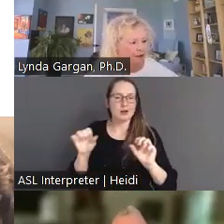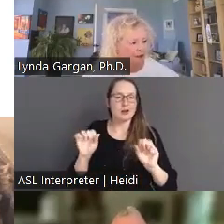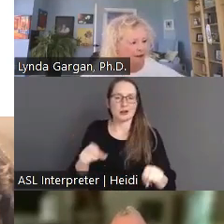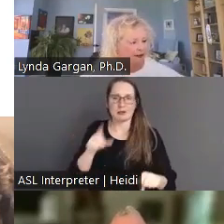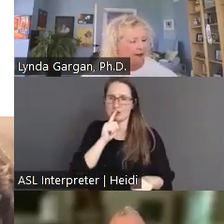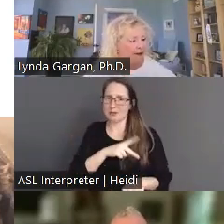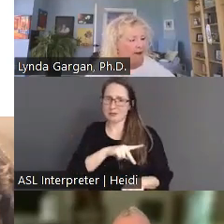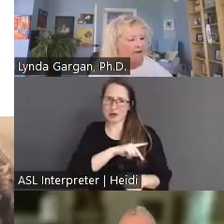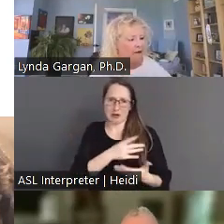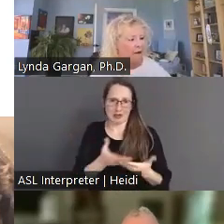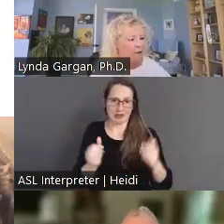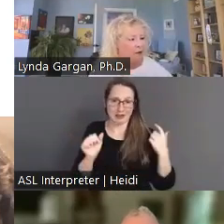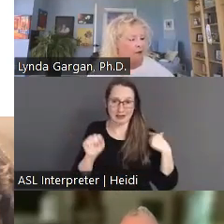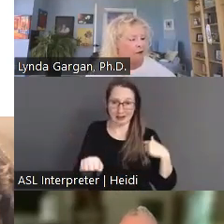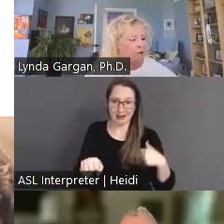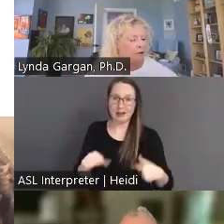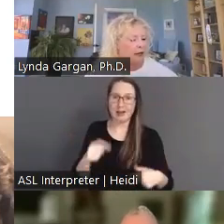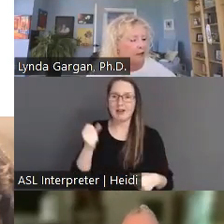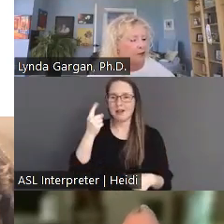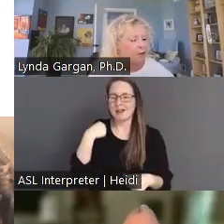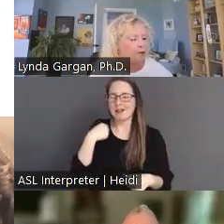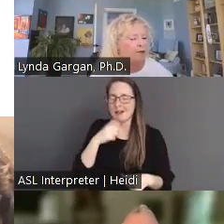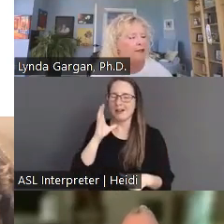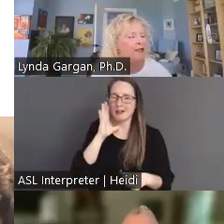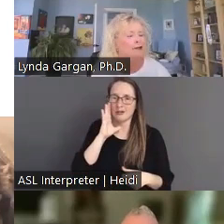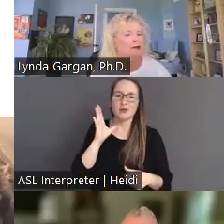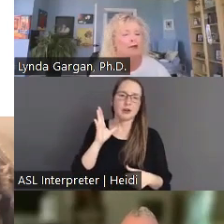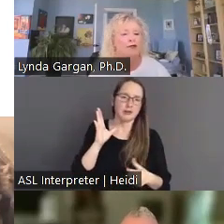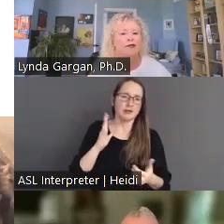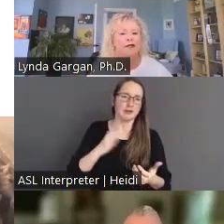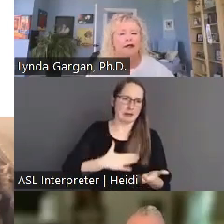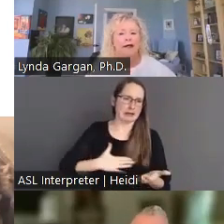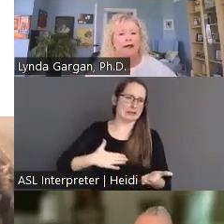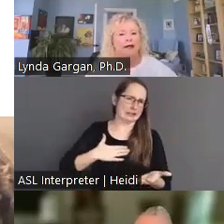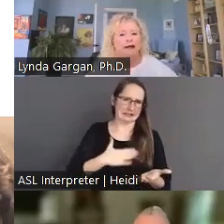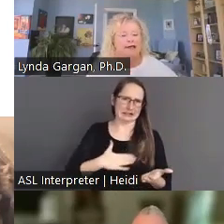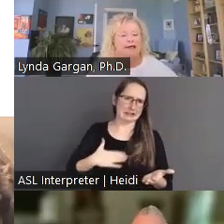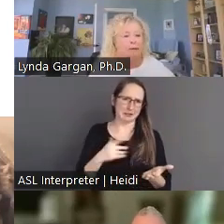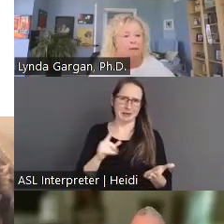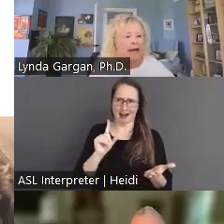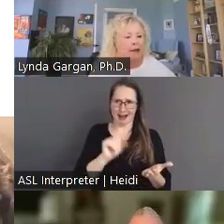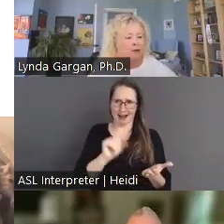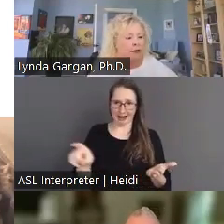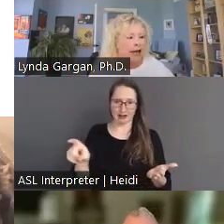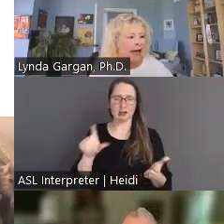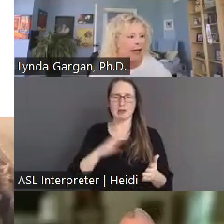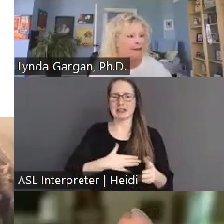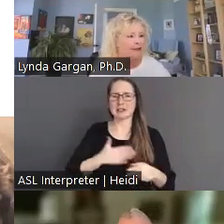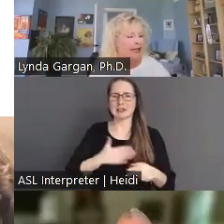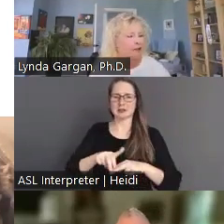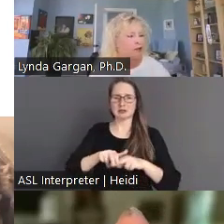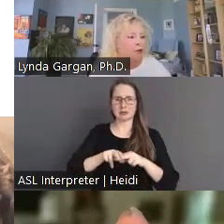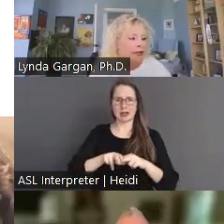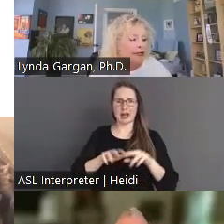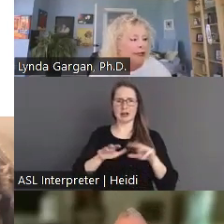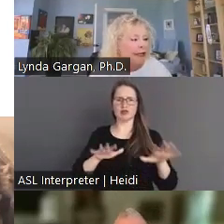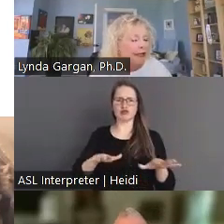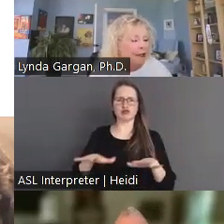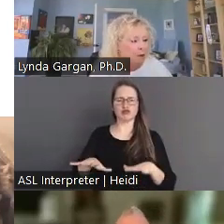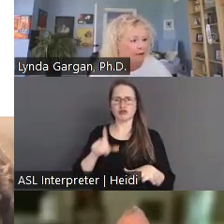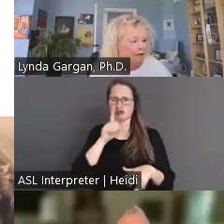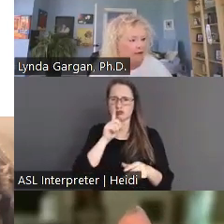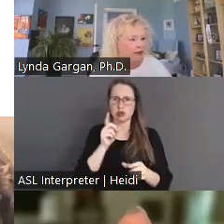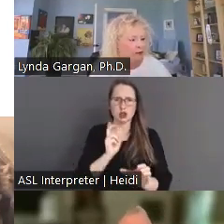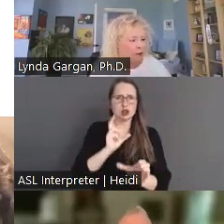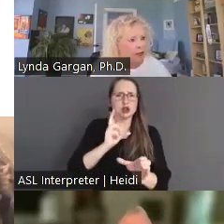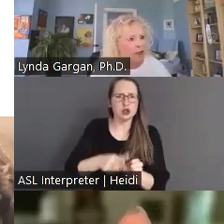personal thing. So I'm going to ask you please to just sit back and relax and join